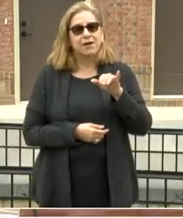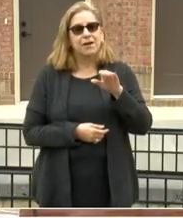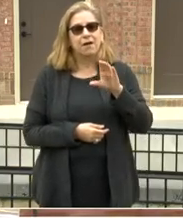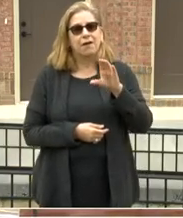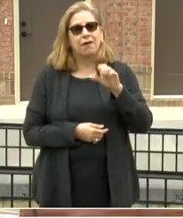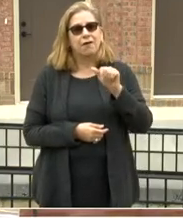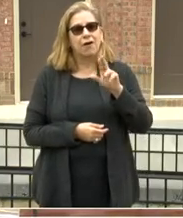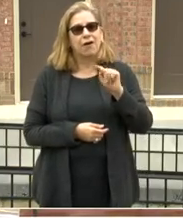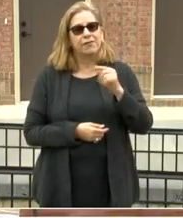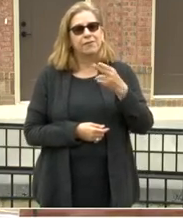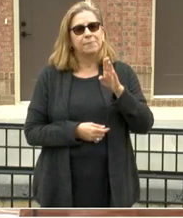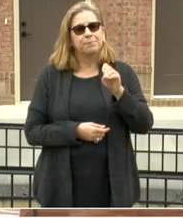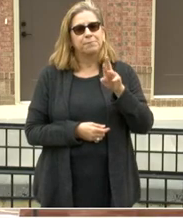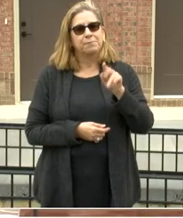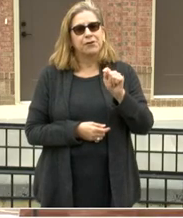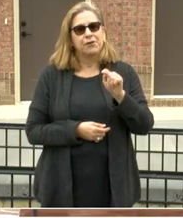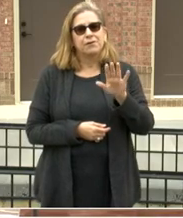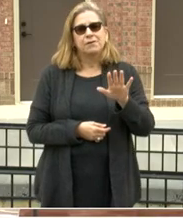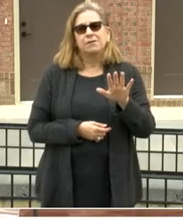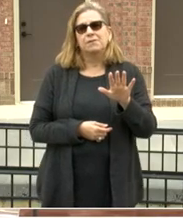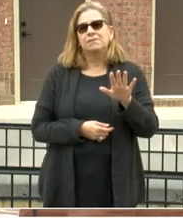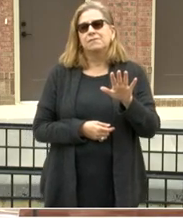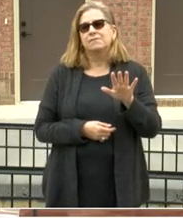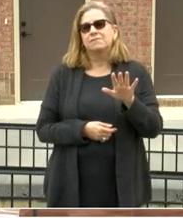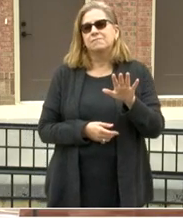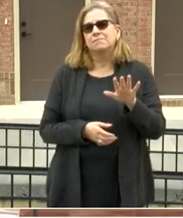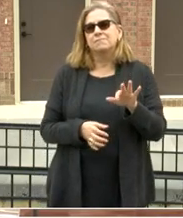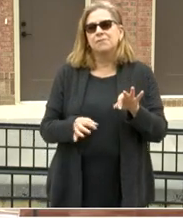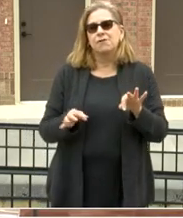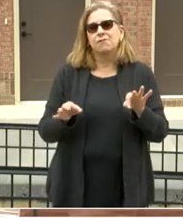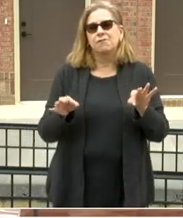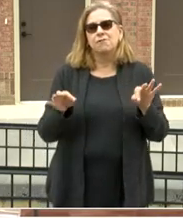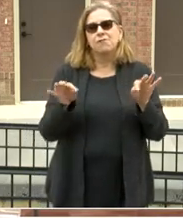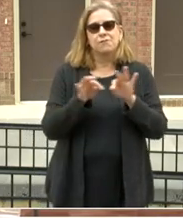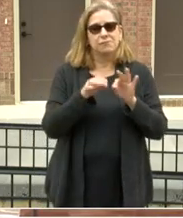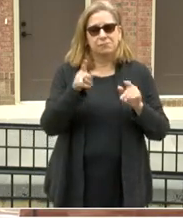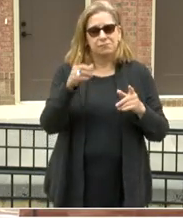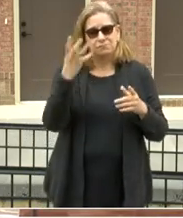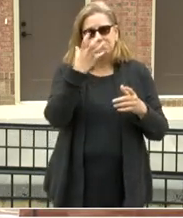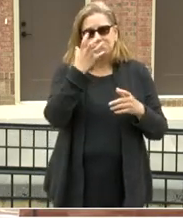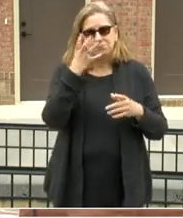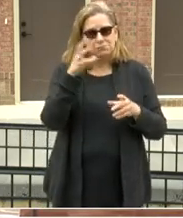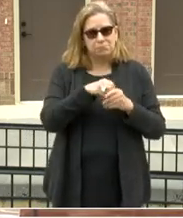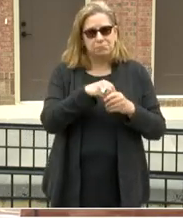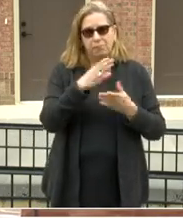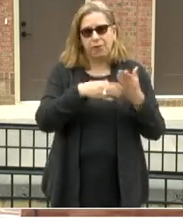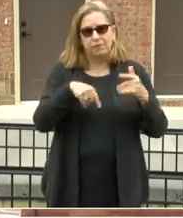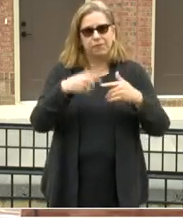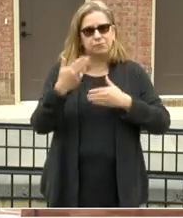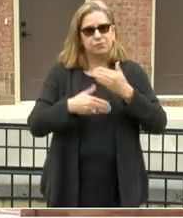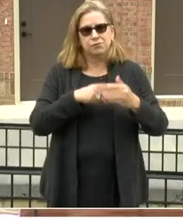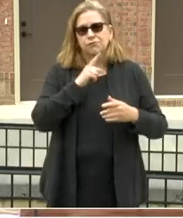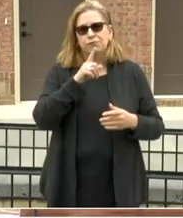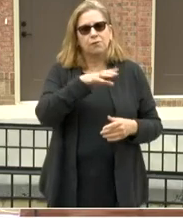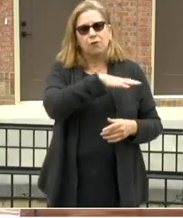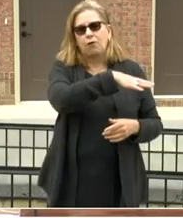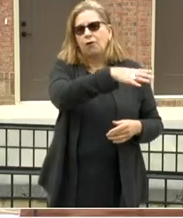instrumental throughout the process. But all of the members of that ANC have spent an enormous amount of time and have been very